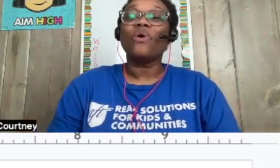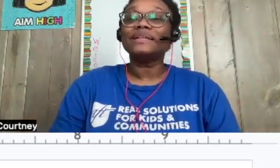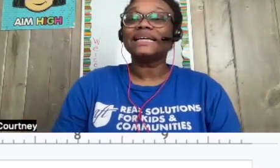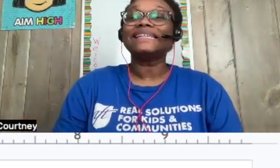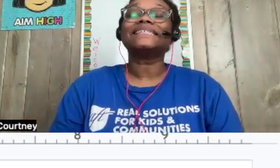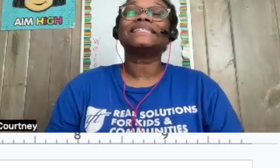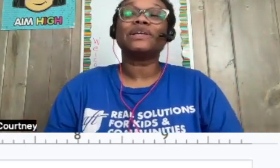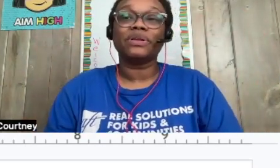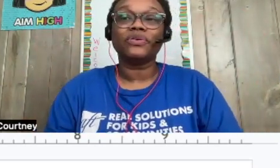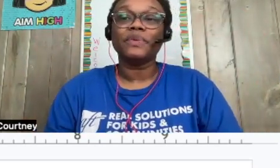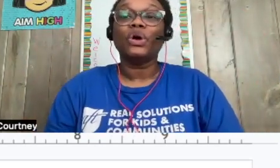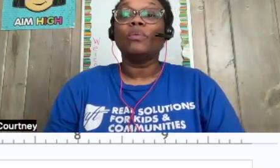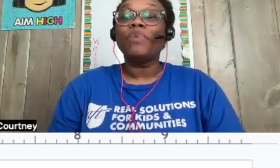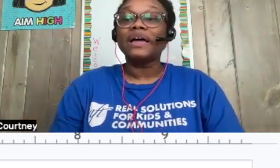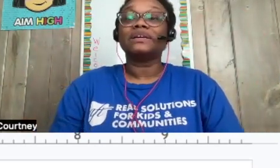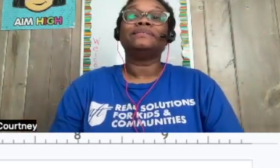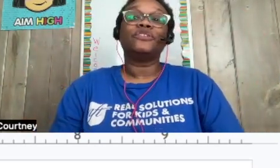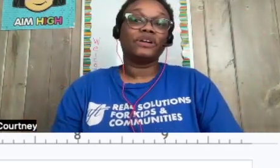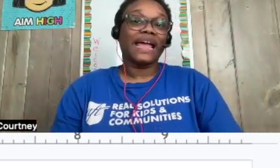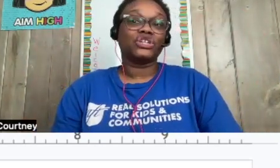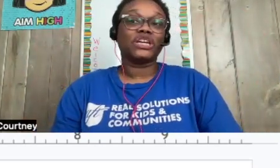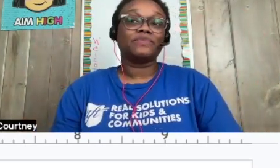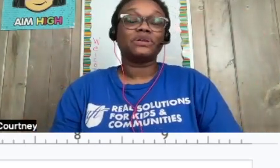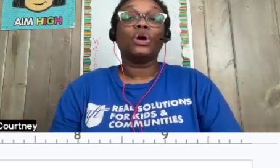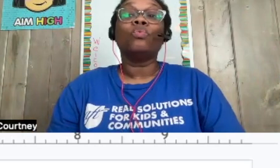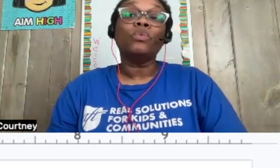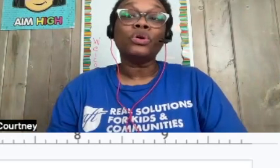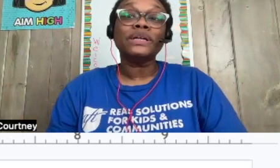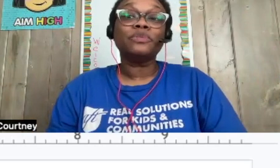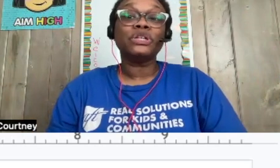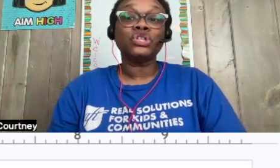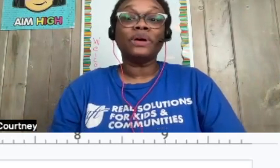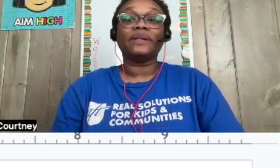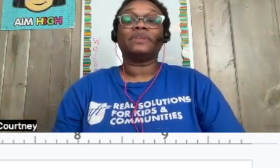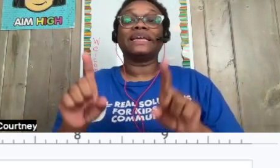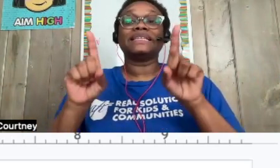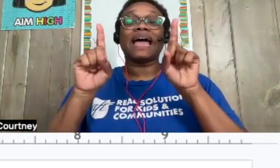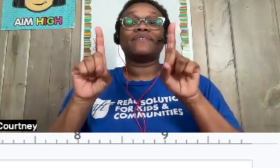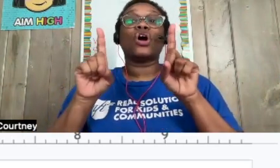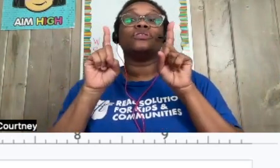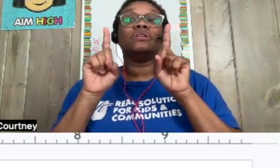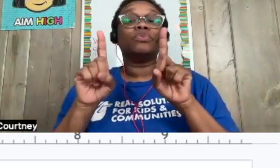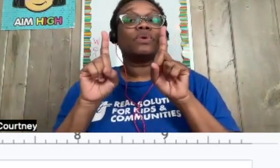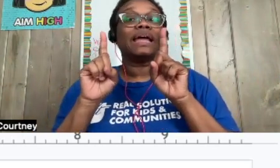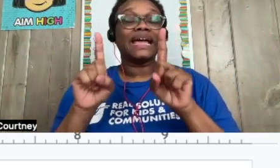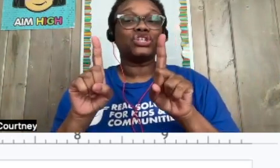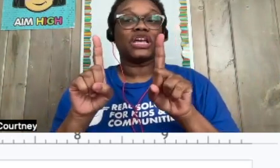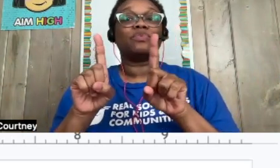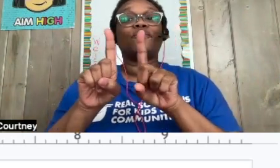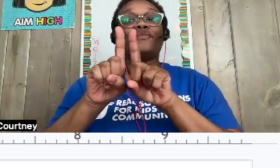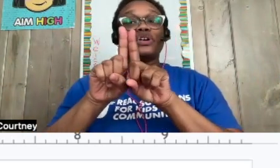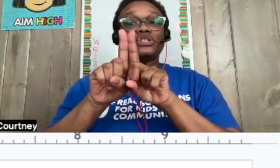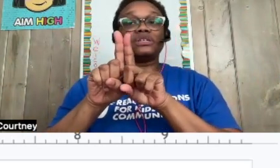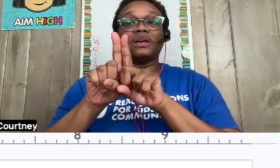Now, Kwanzaa is similar, but different hand shapes. What we're going to be doing is having our number 1 hand